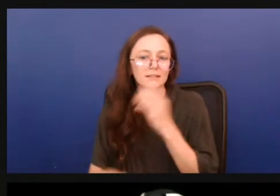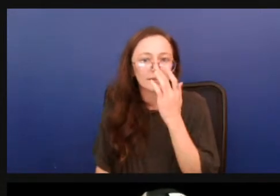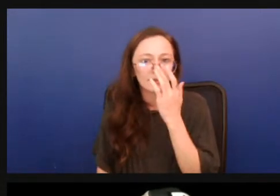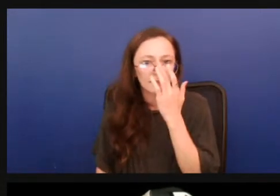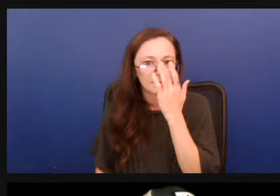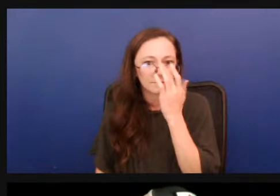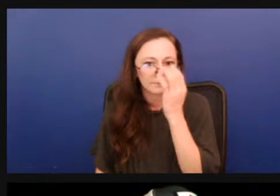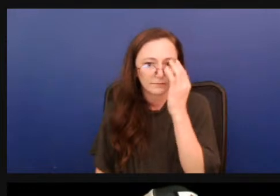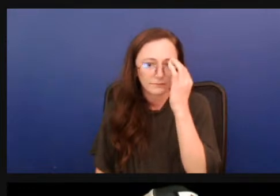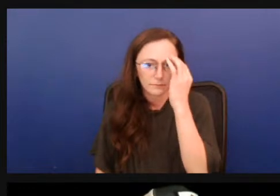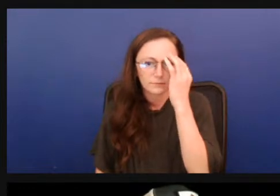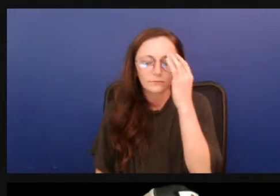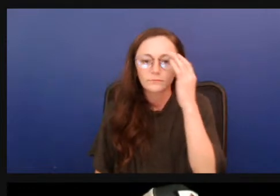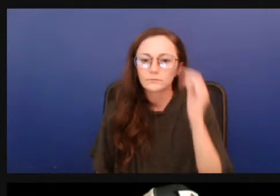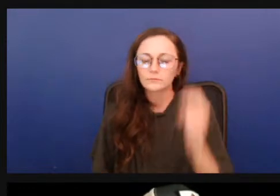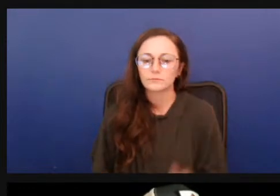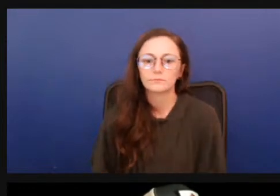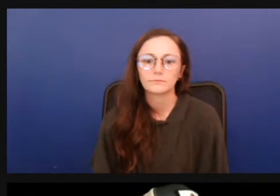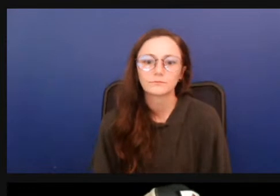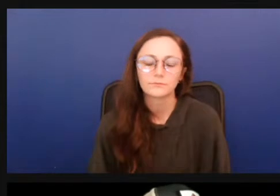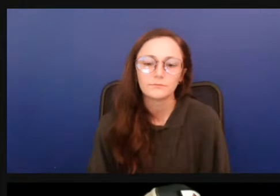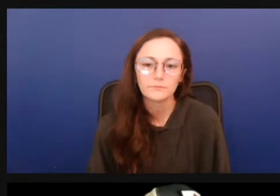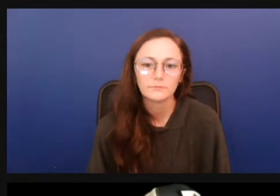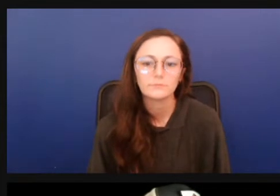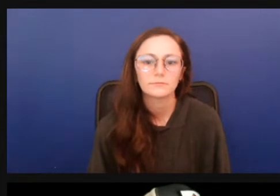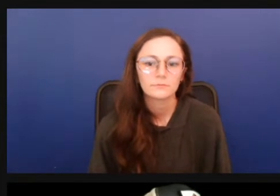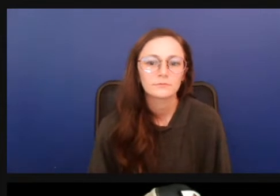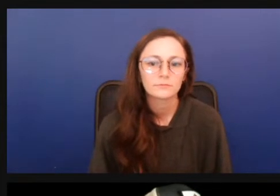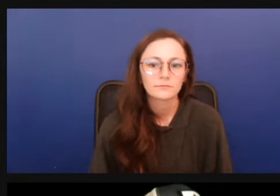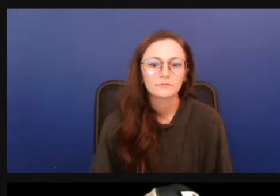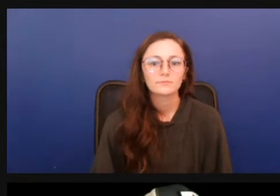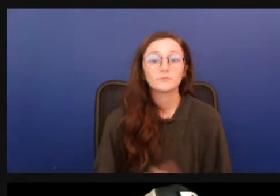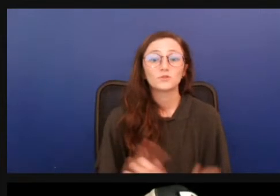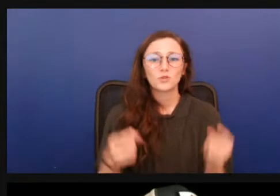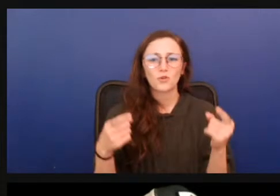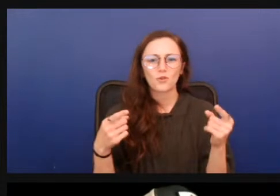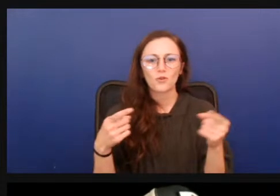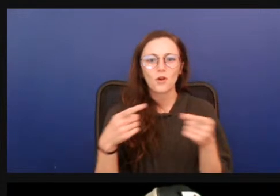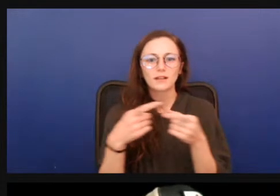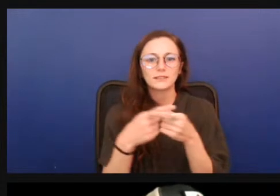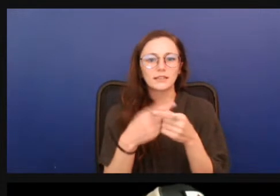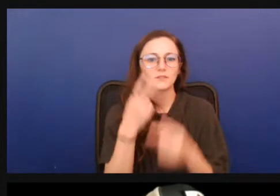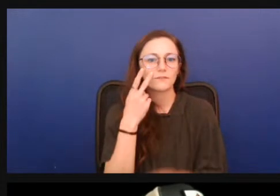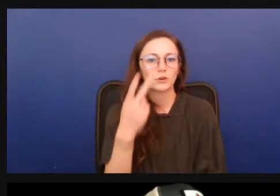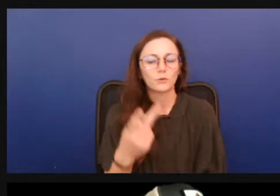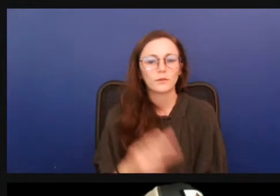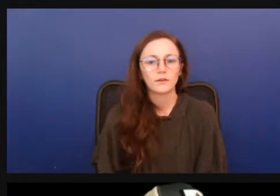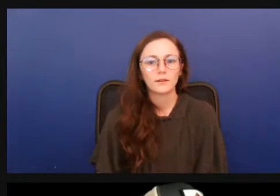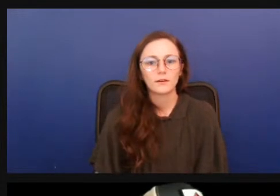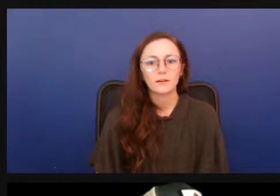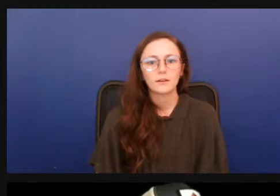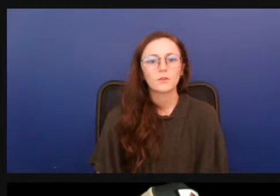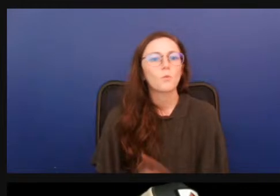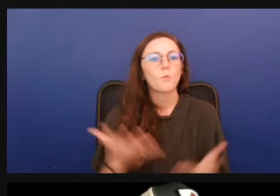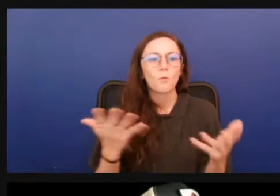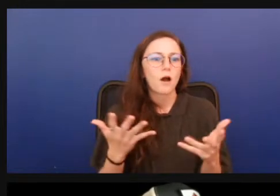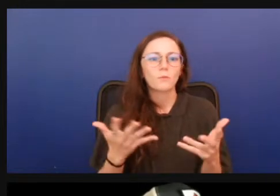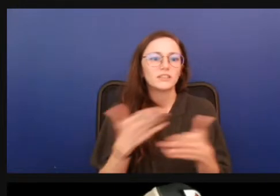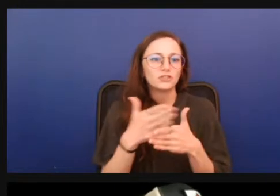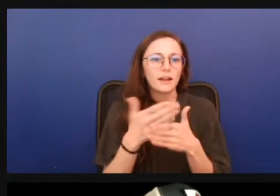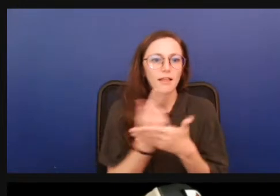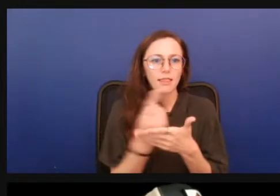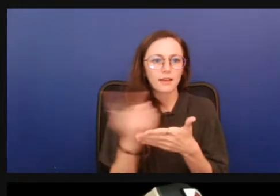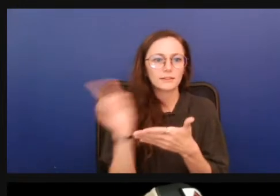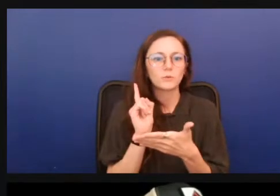there. So in a cross-section view, I'll recap some of the things we shared last week. There is where those dikes